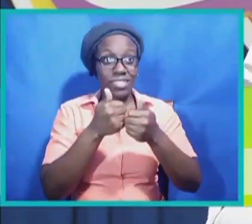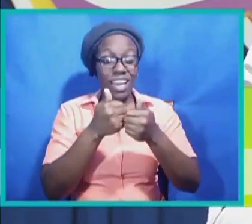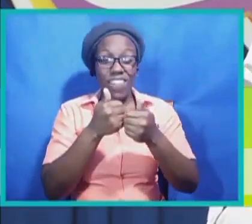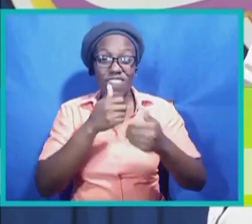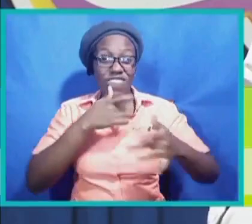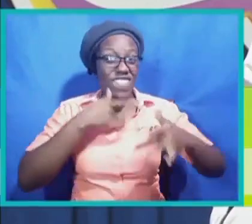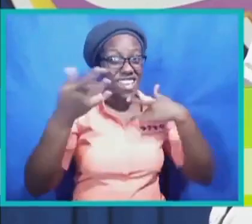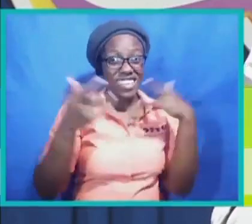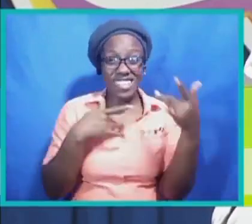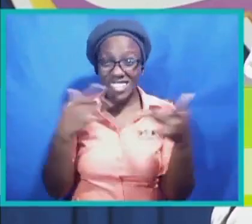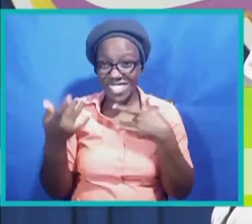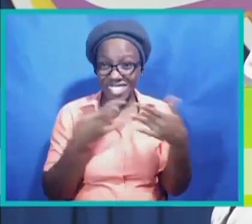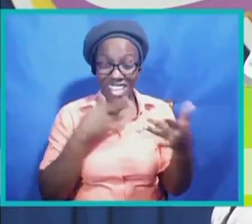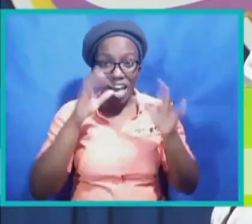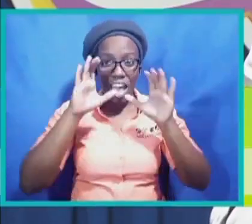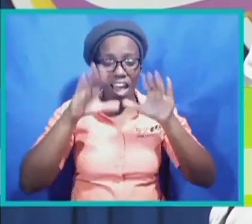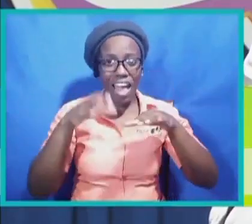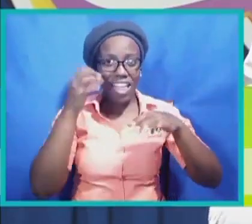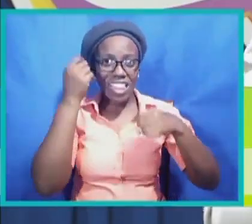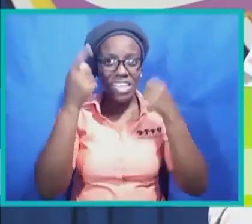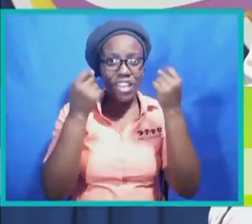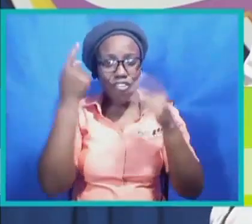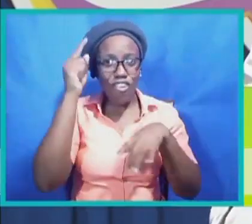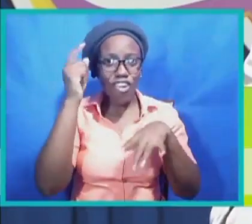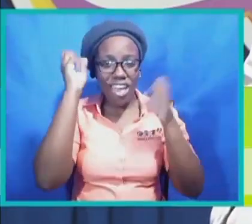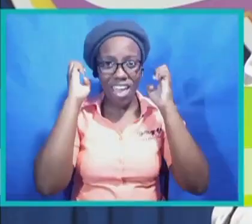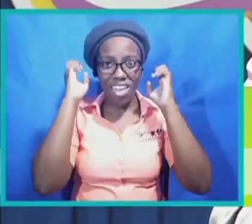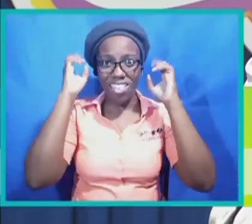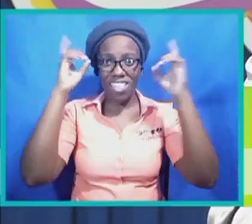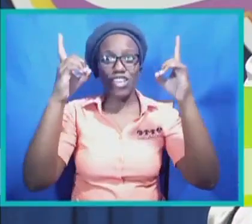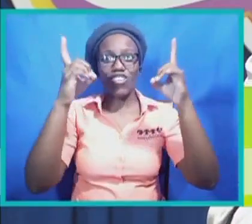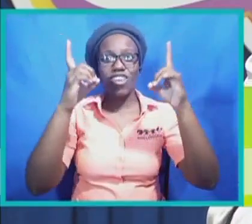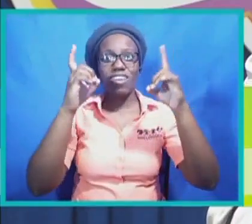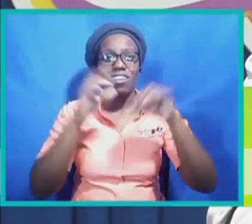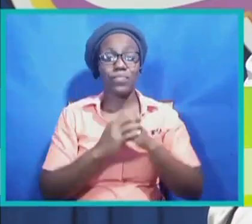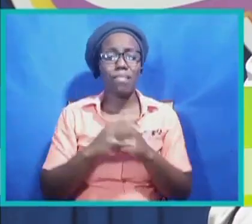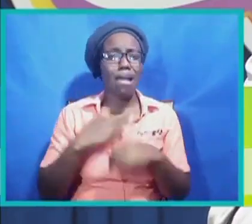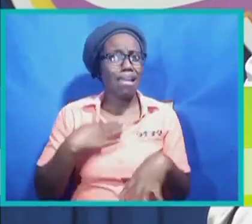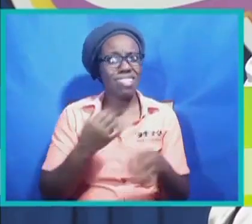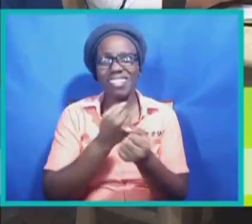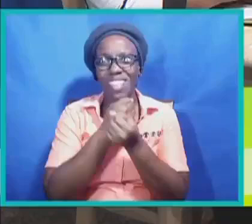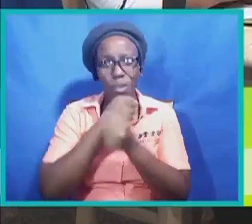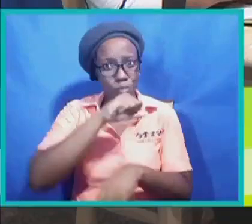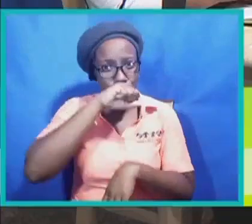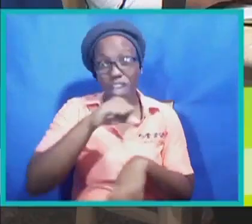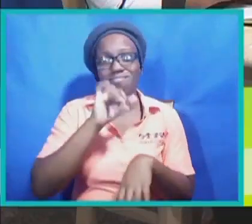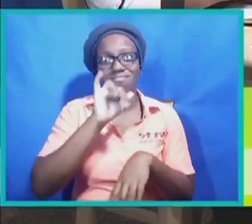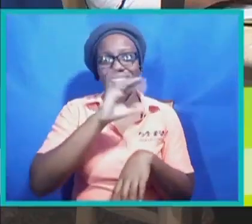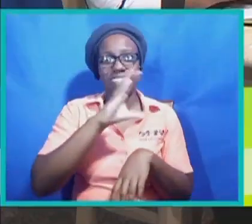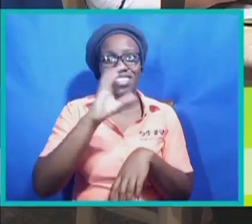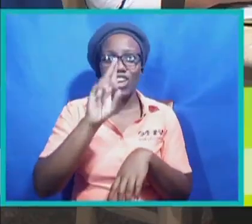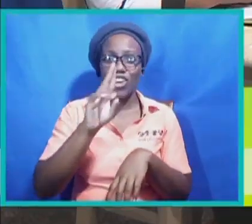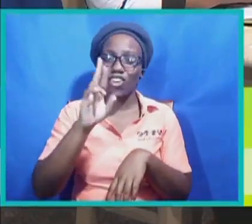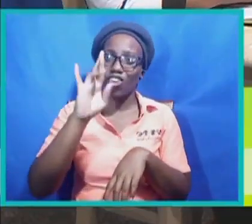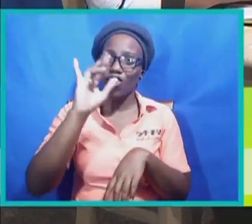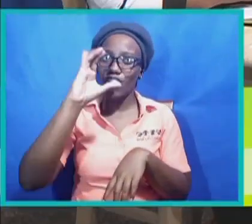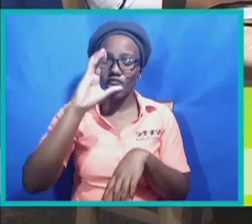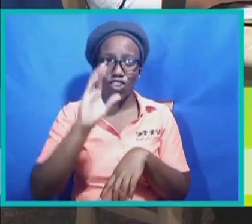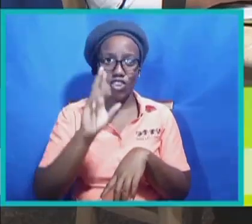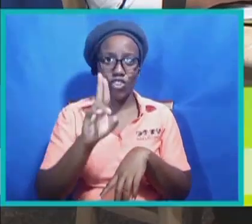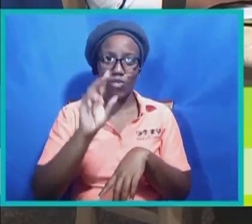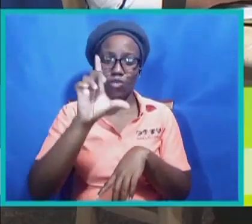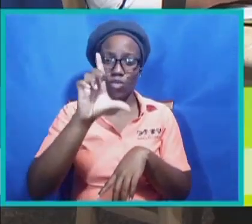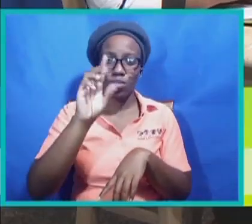framework to understand the educational enterprise. I love curriculum. And this exciting framework, Mr.